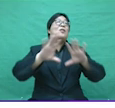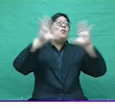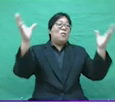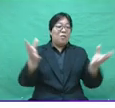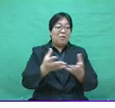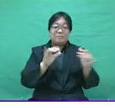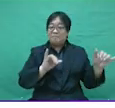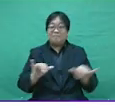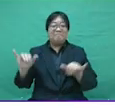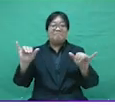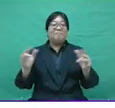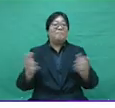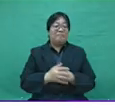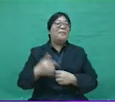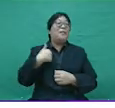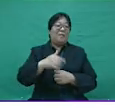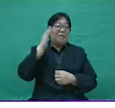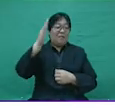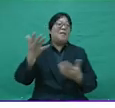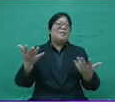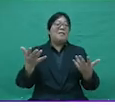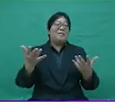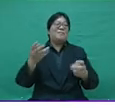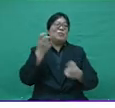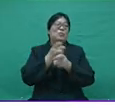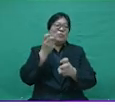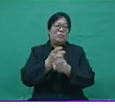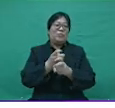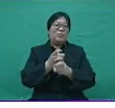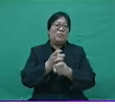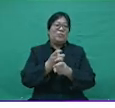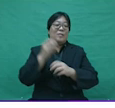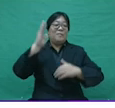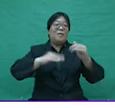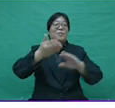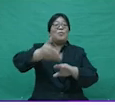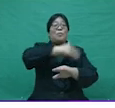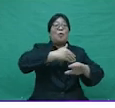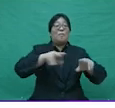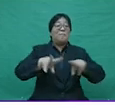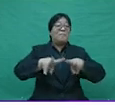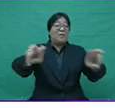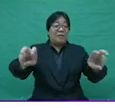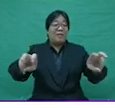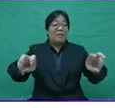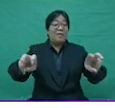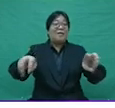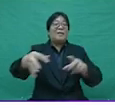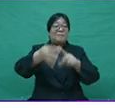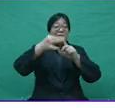on the globe here, and that we will get even more difficulties than before the pandemic among